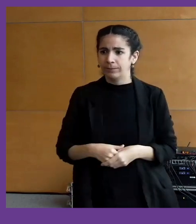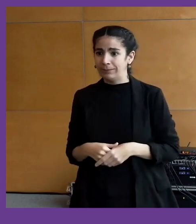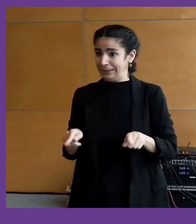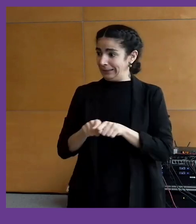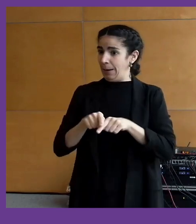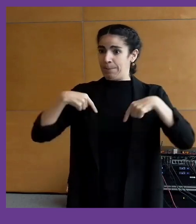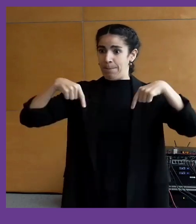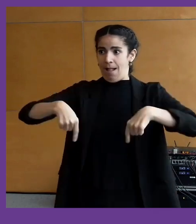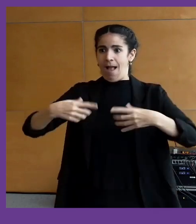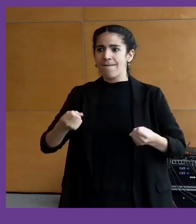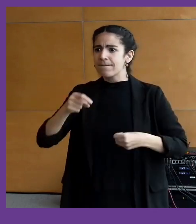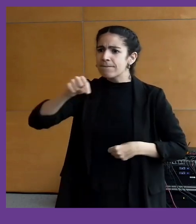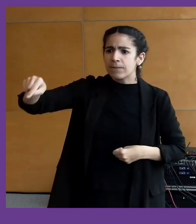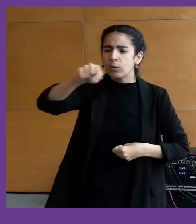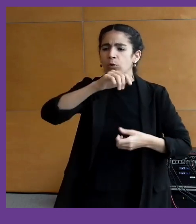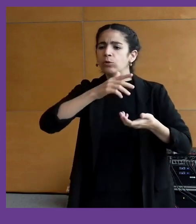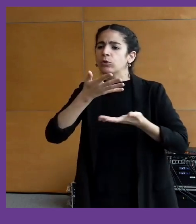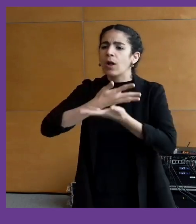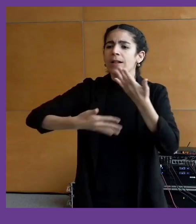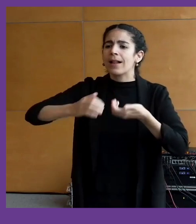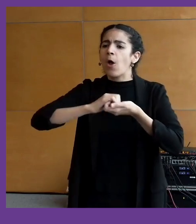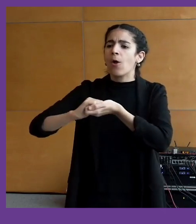travel experience for everyone.